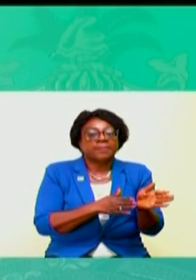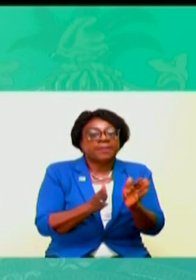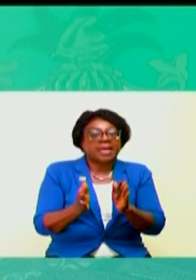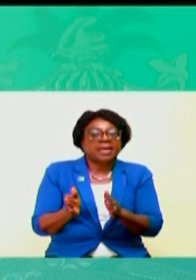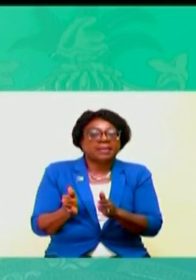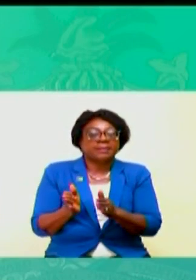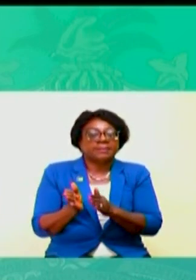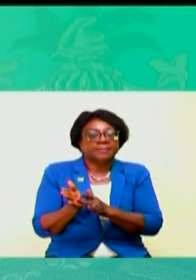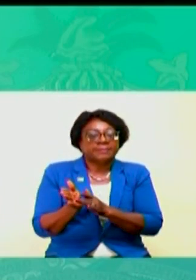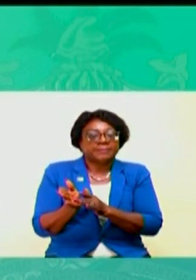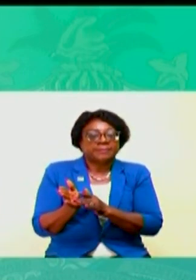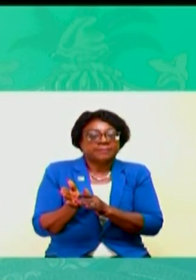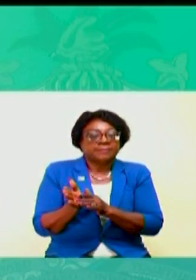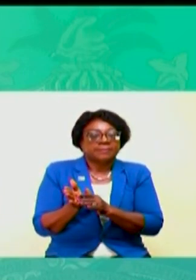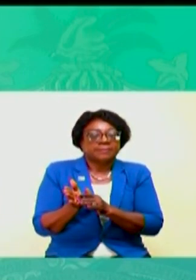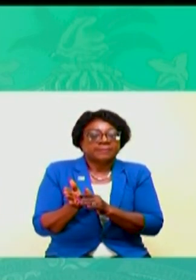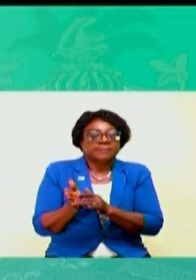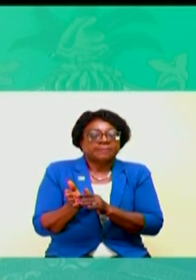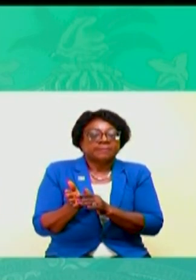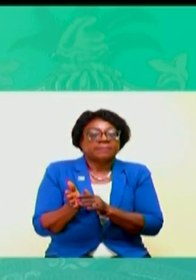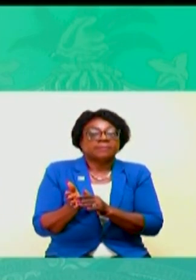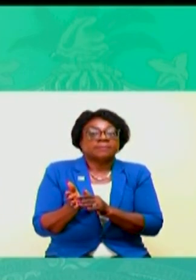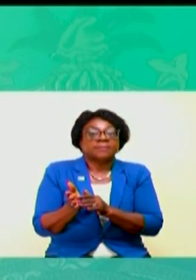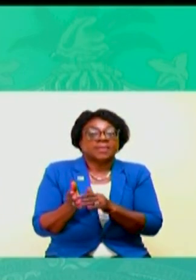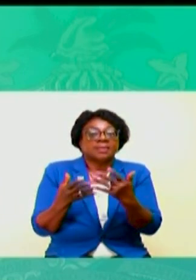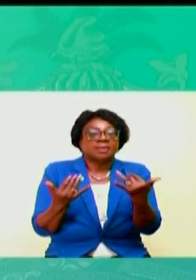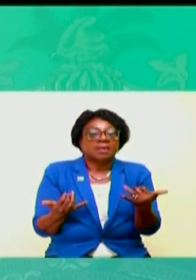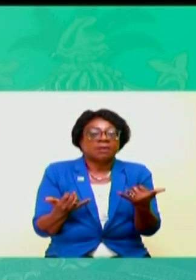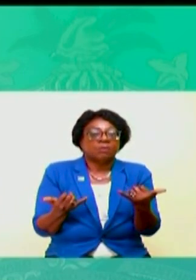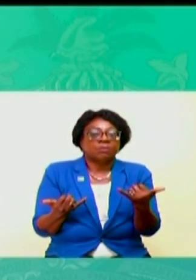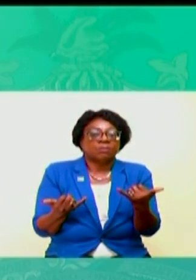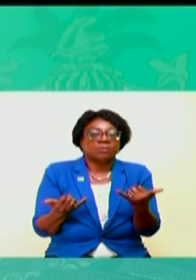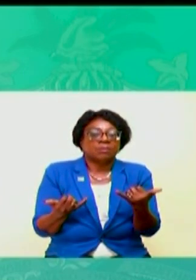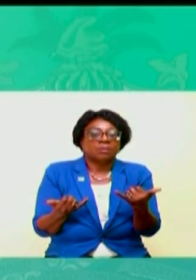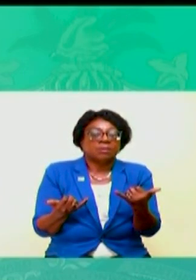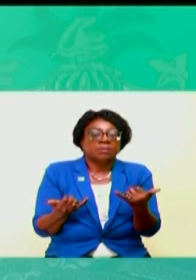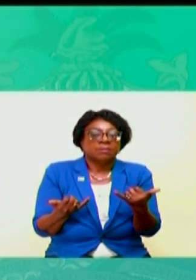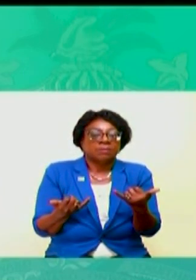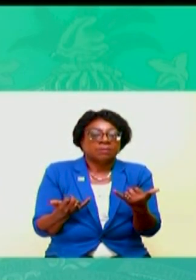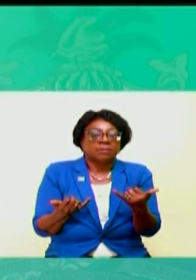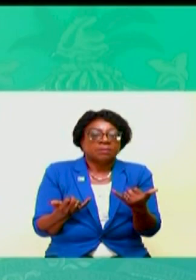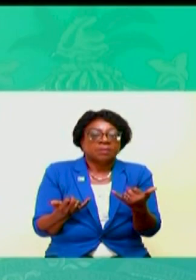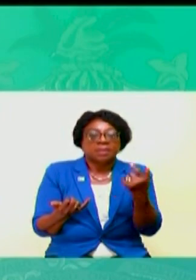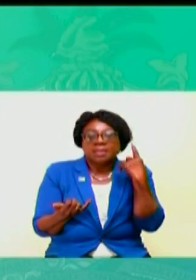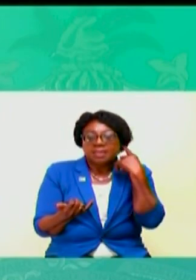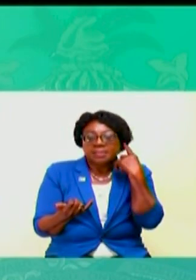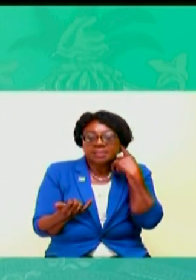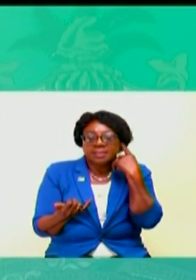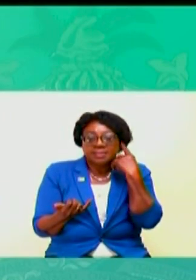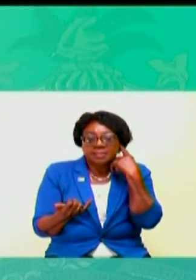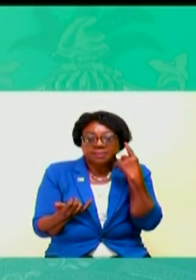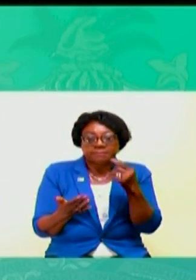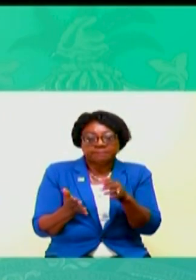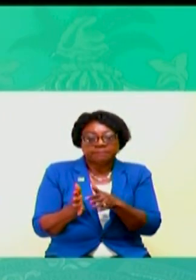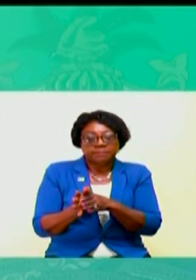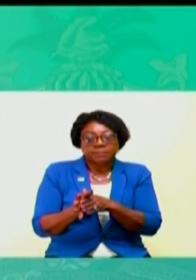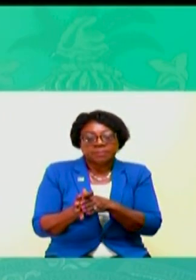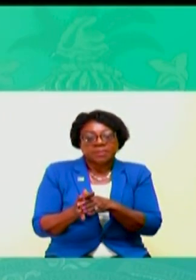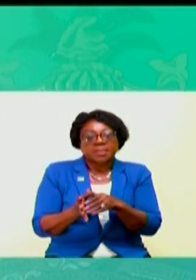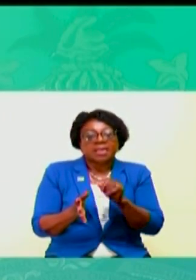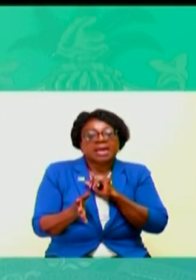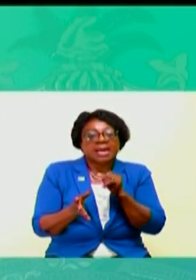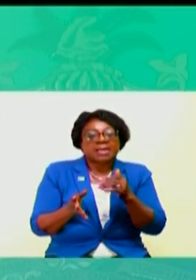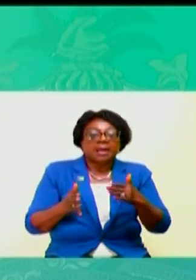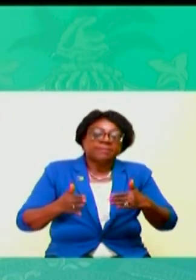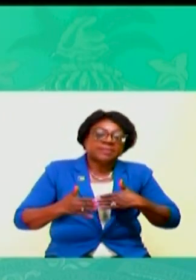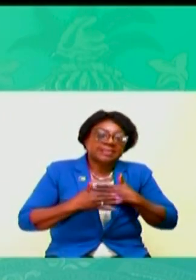Speaker. This is the plan. Goodness, no. Now, this is the plan. But listen to this, let me go further with this. I am satisfied